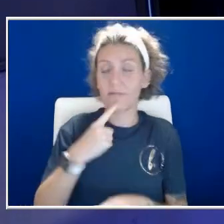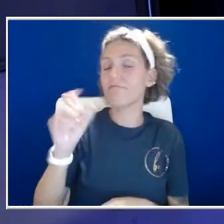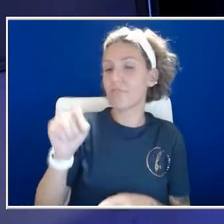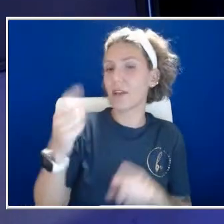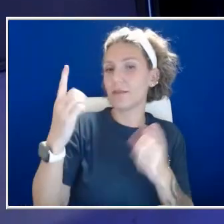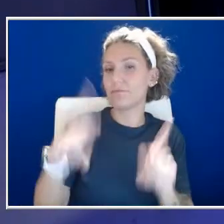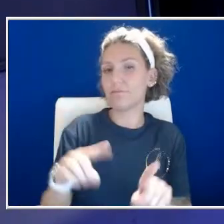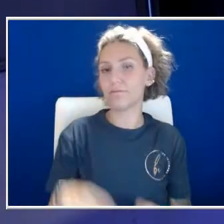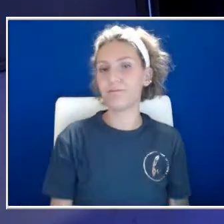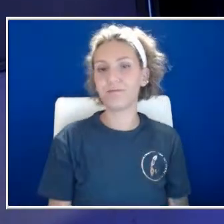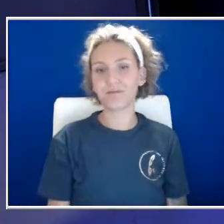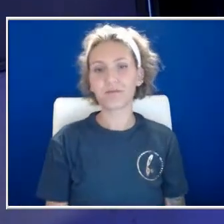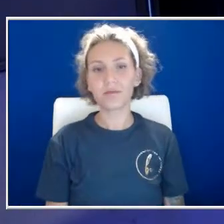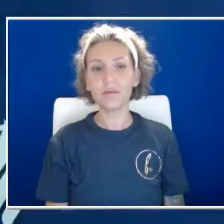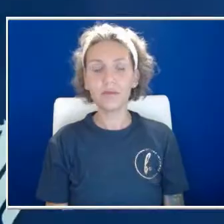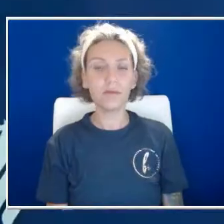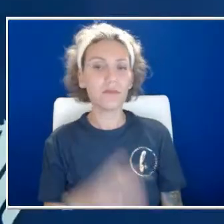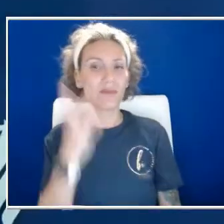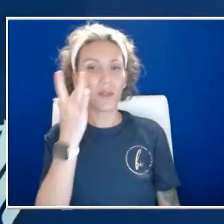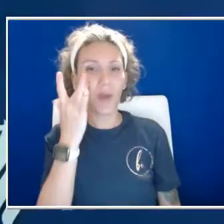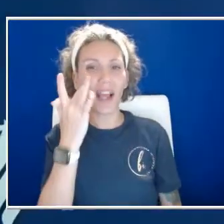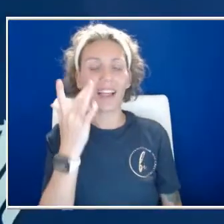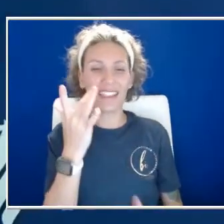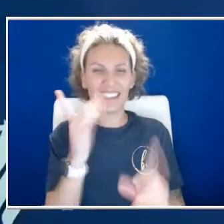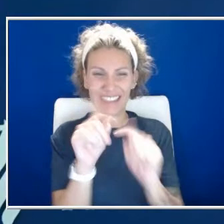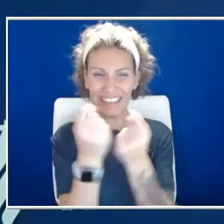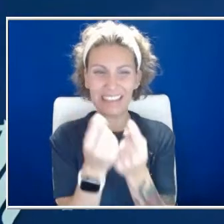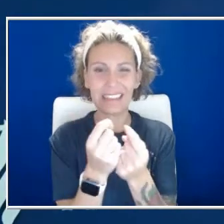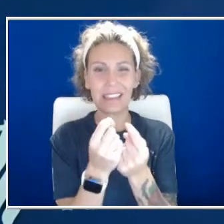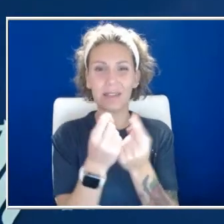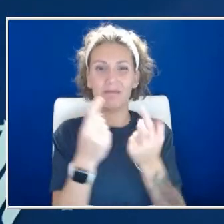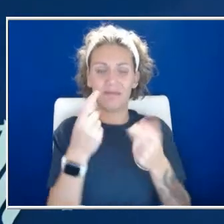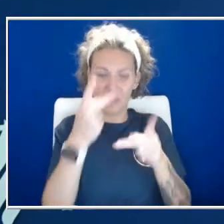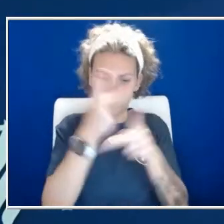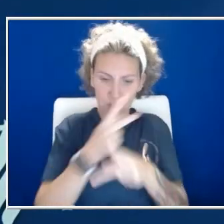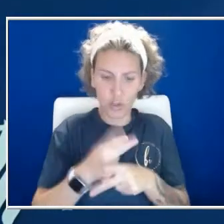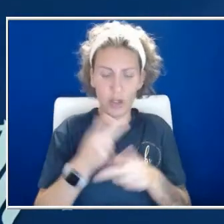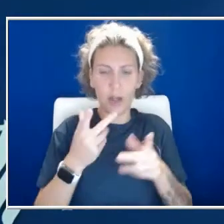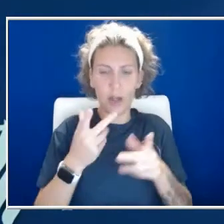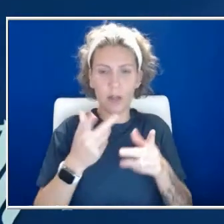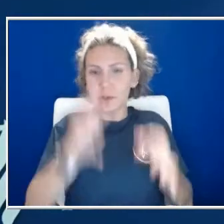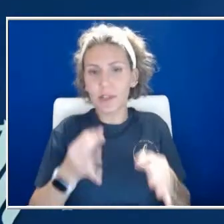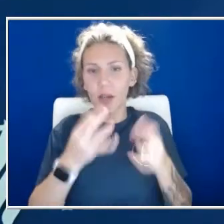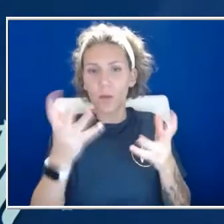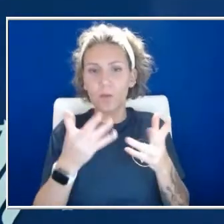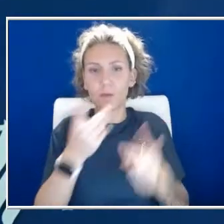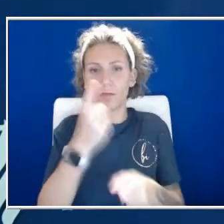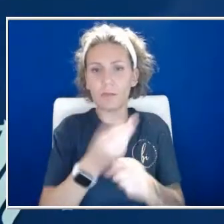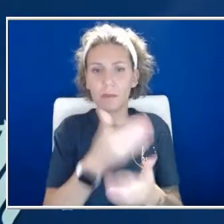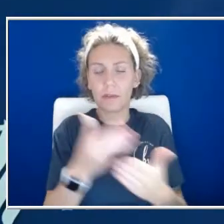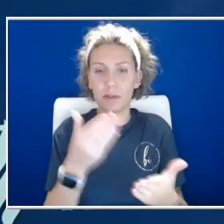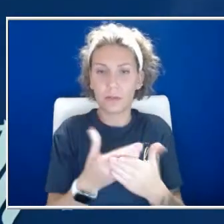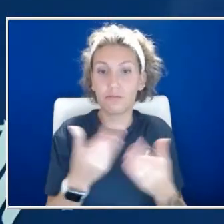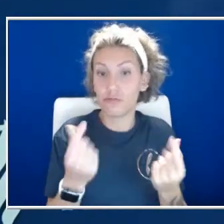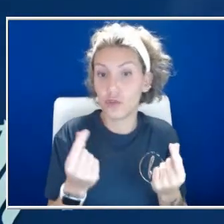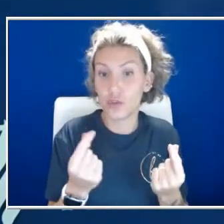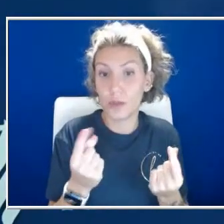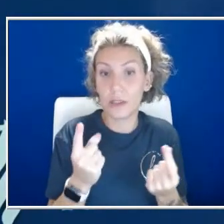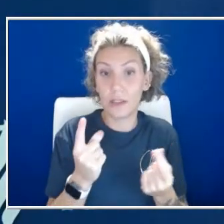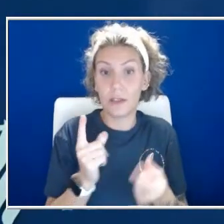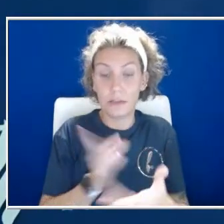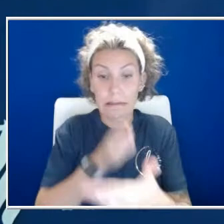That's why it takes a network to make the call about when's the right thing to do, because it is an intervention into the blood vessels of the